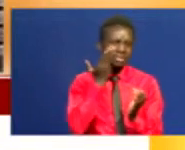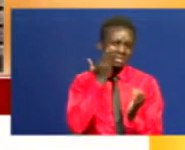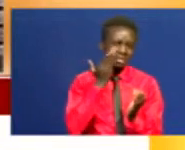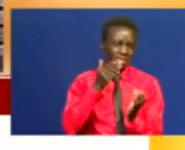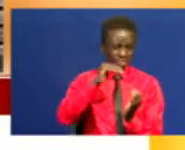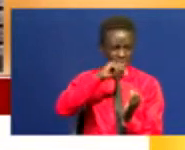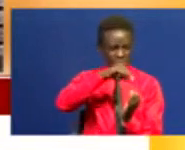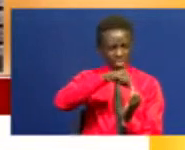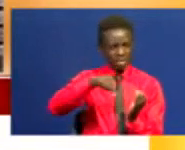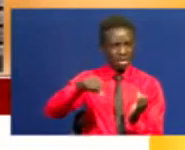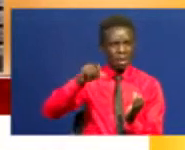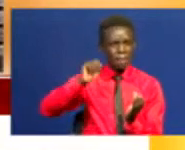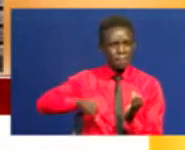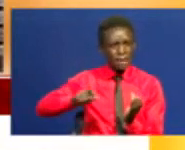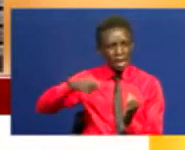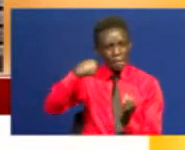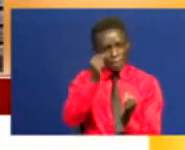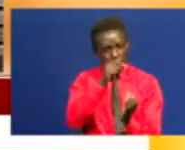is the whole concept